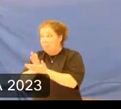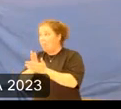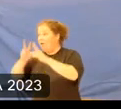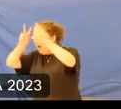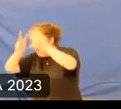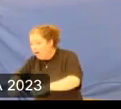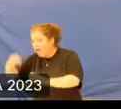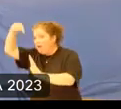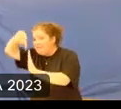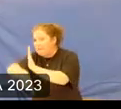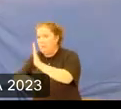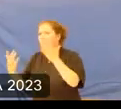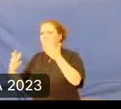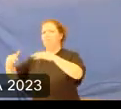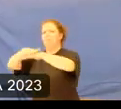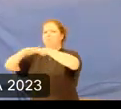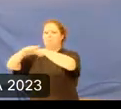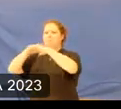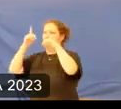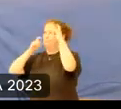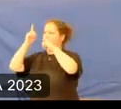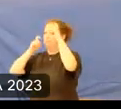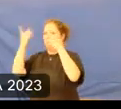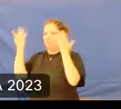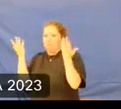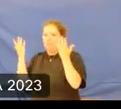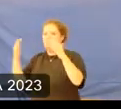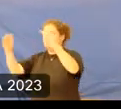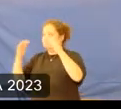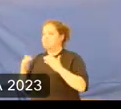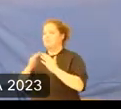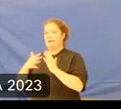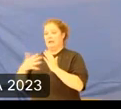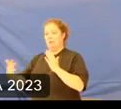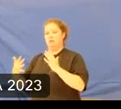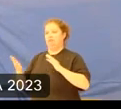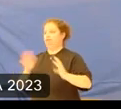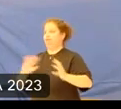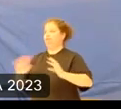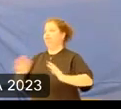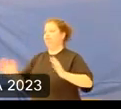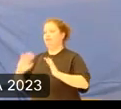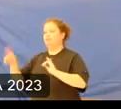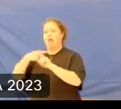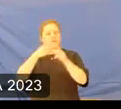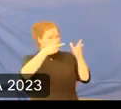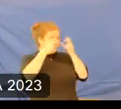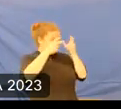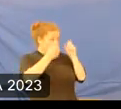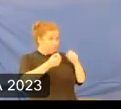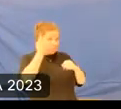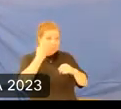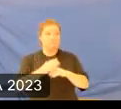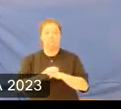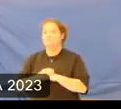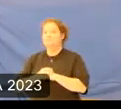in both language production, language and the comprehension, what the auditor is doing back. We have eye contact,